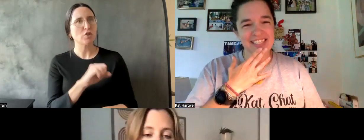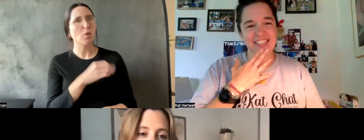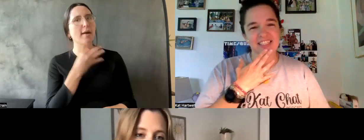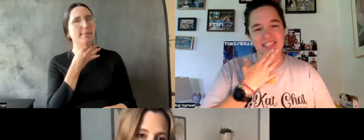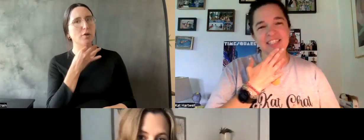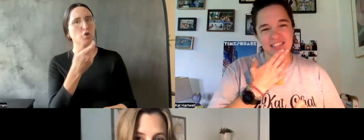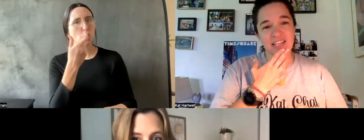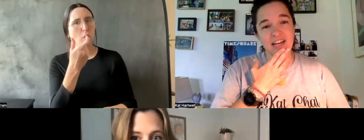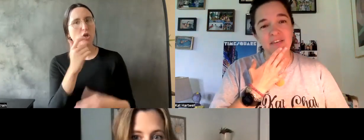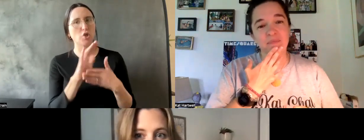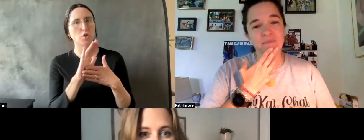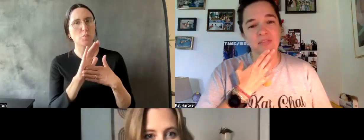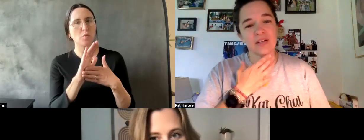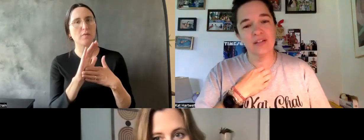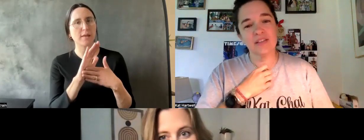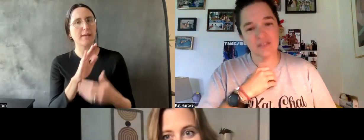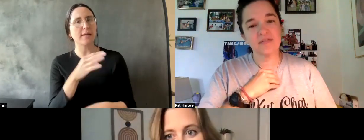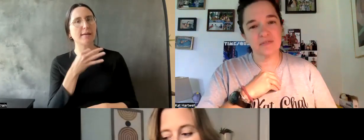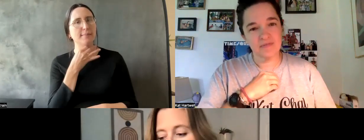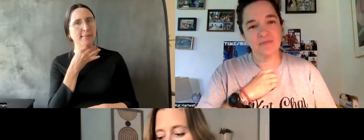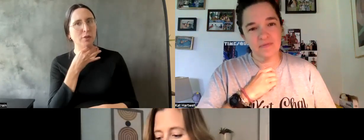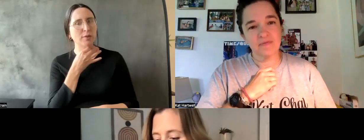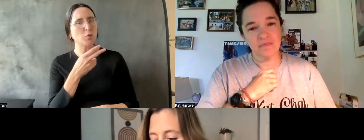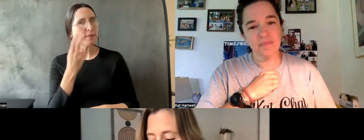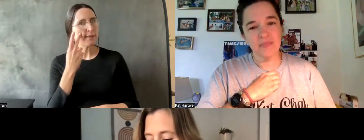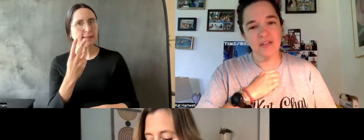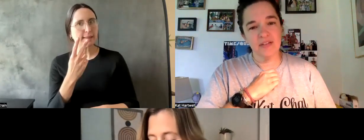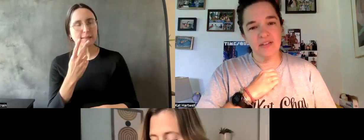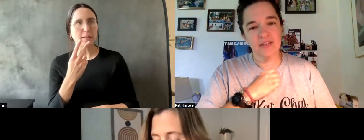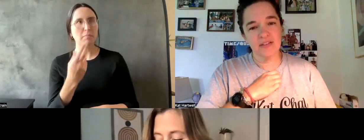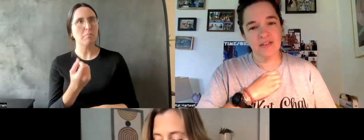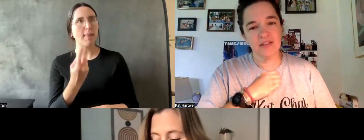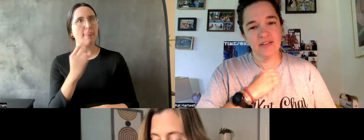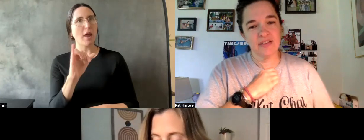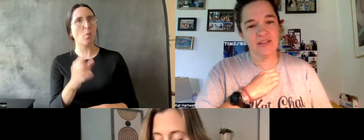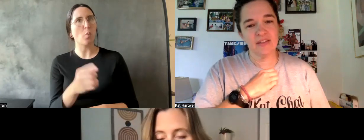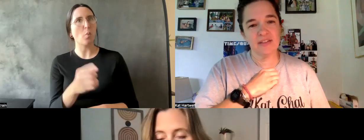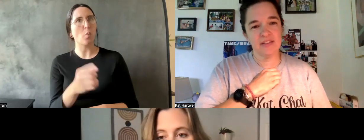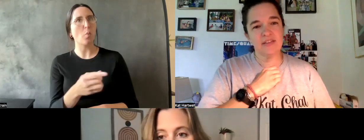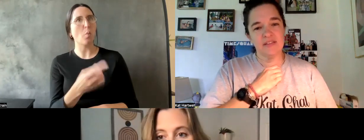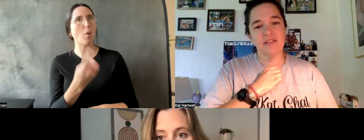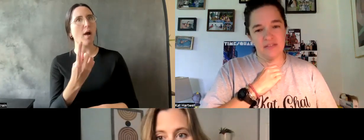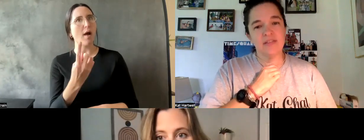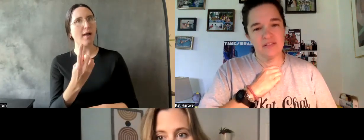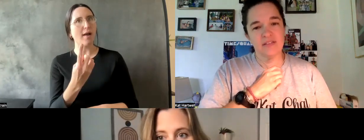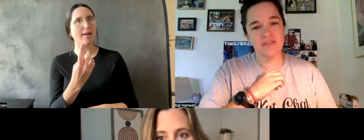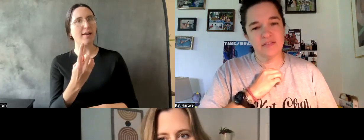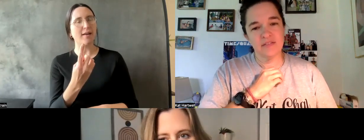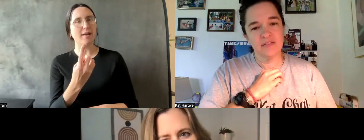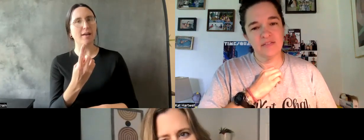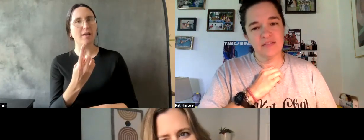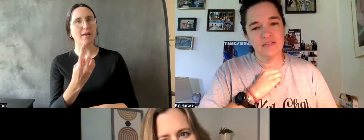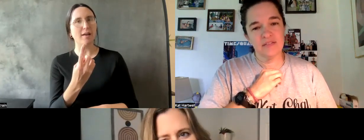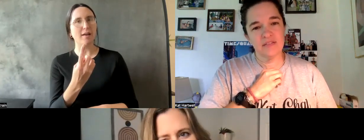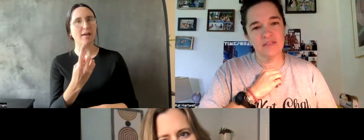because I'm curious to see what that dynamic looks like. But that was probably one that when I found out they were working together,